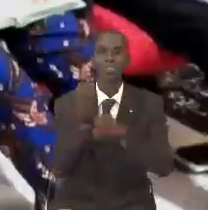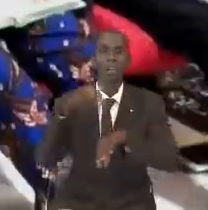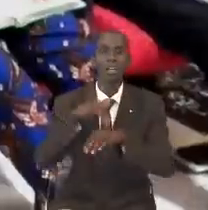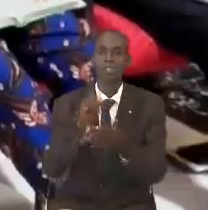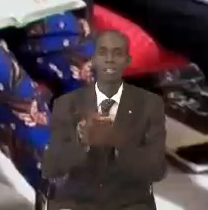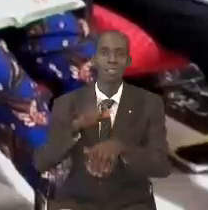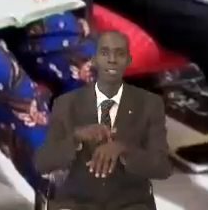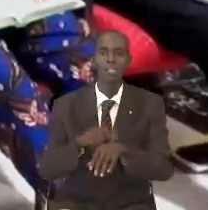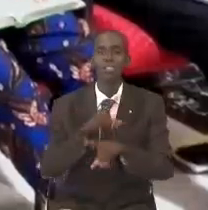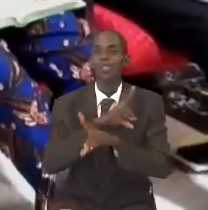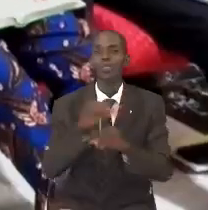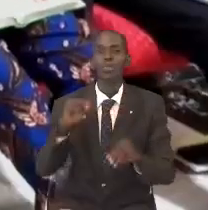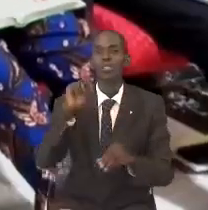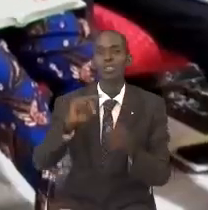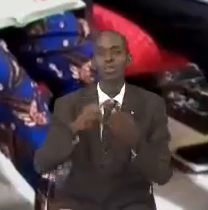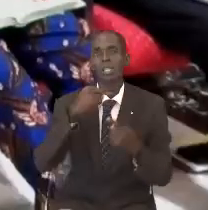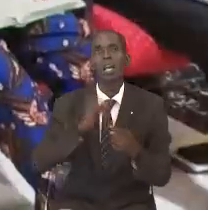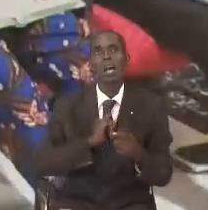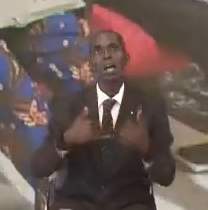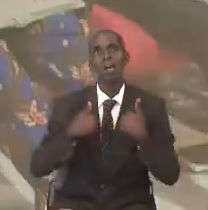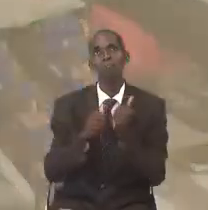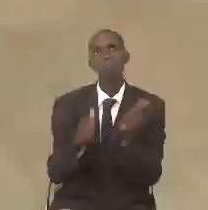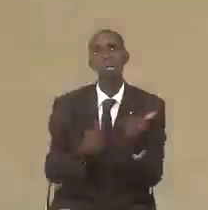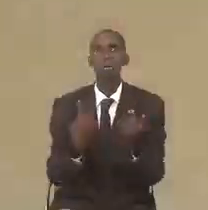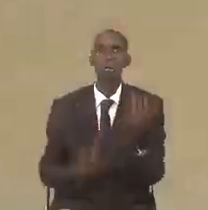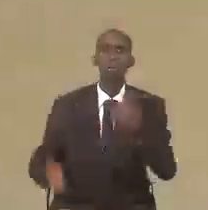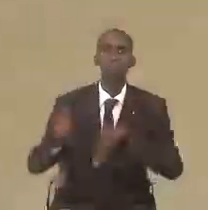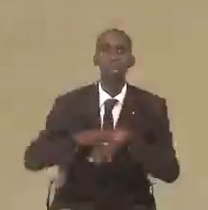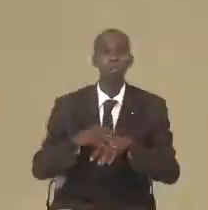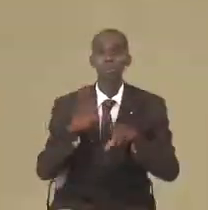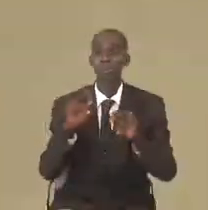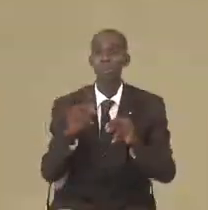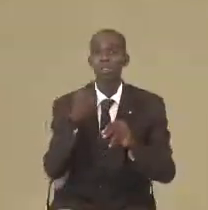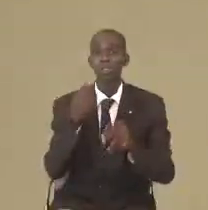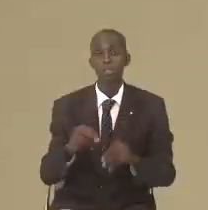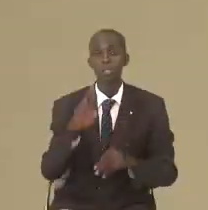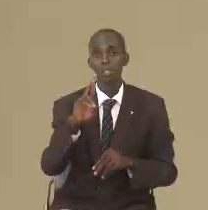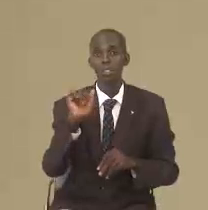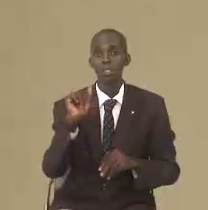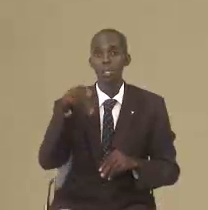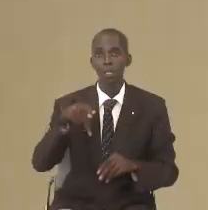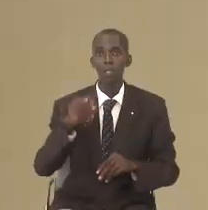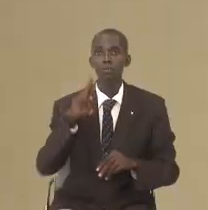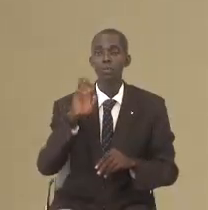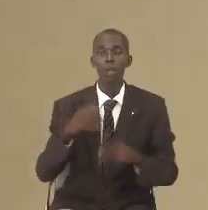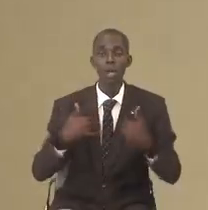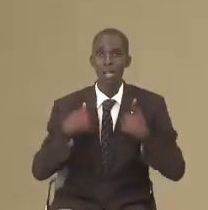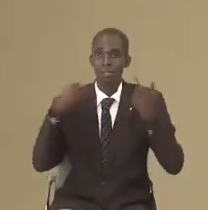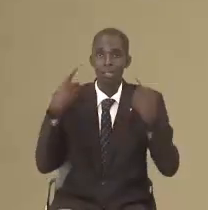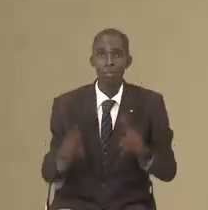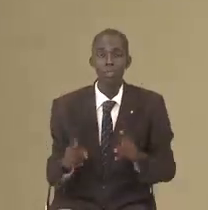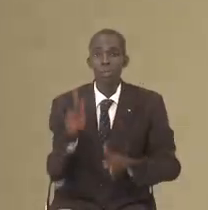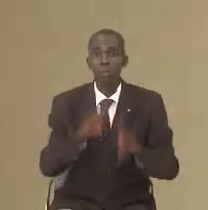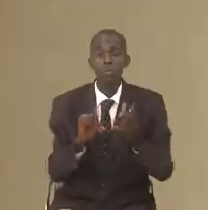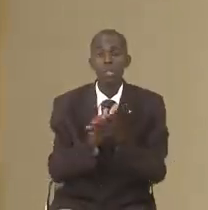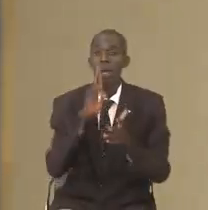backslid and now I'm coming back. The rapture has taken place and the people are not those who are not ready. The